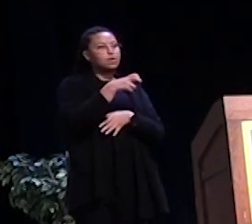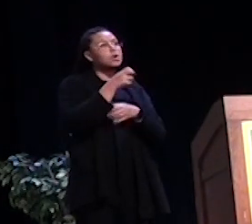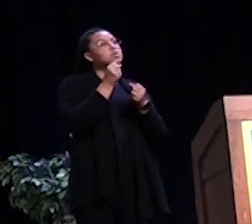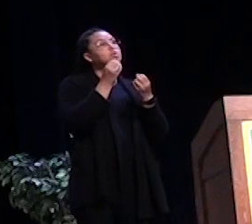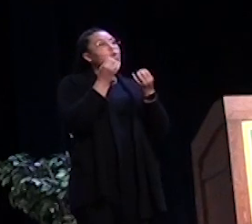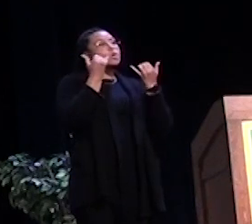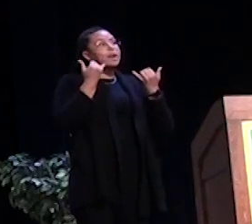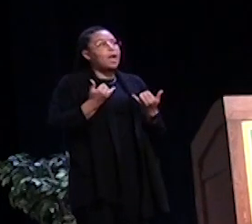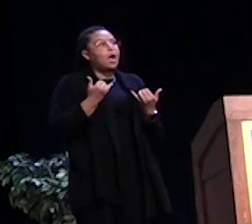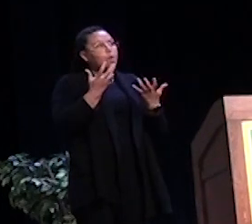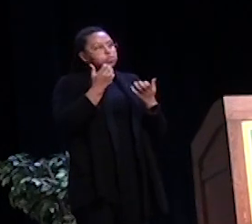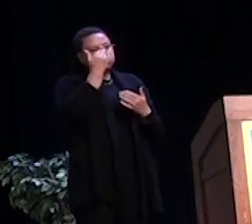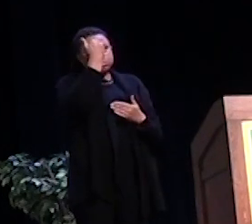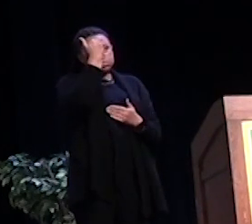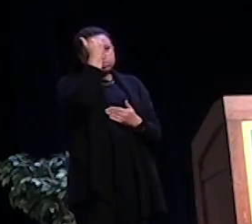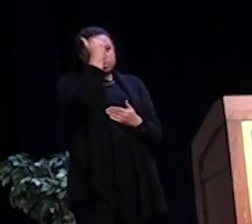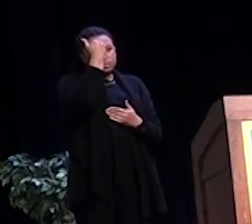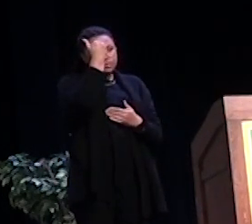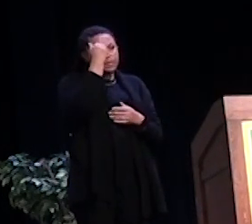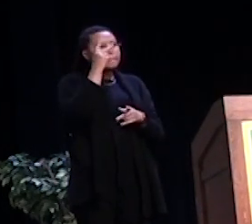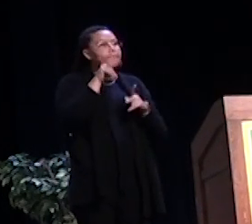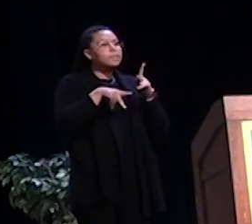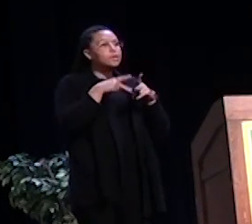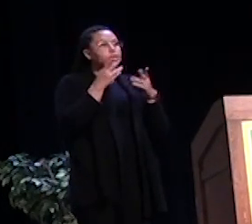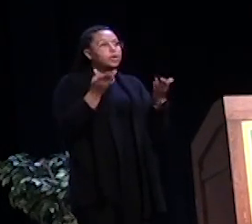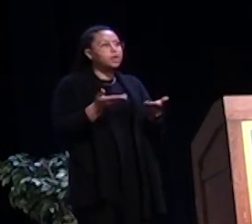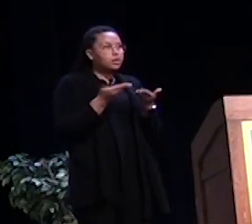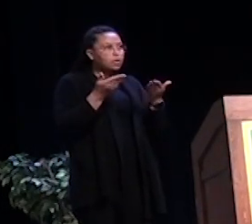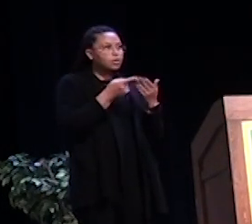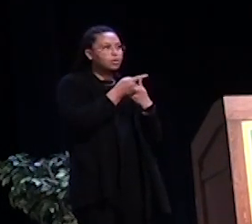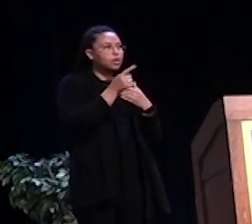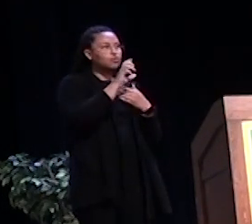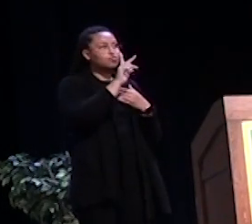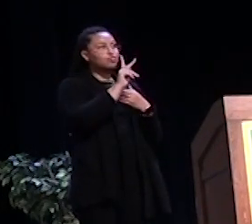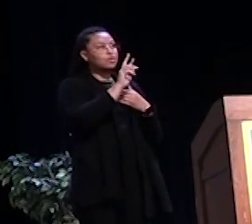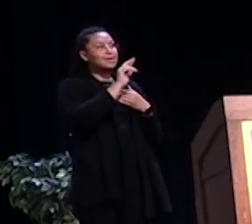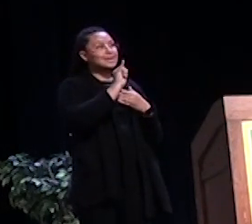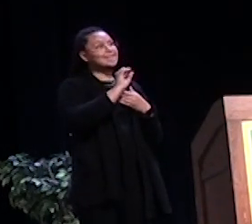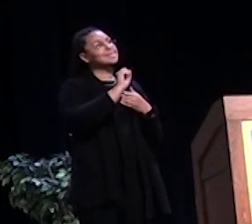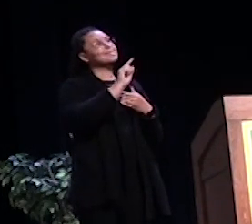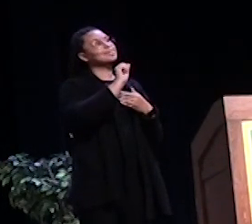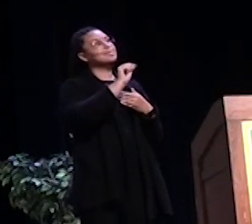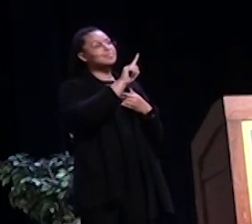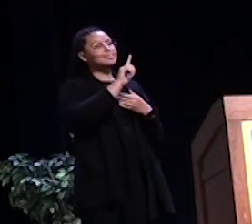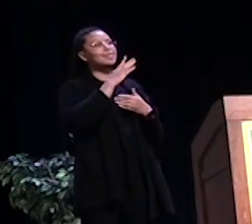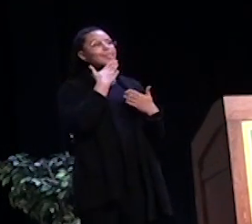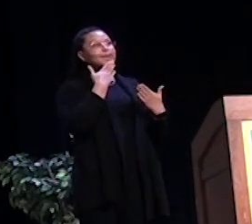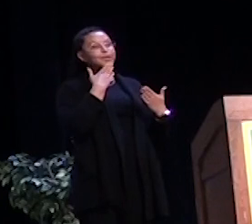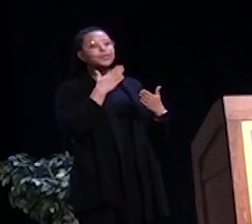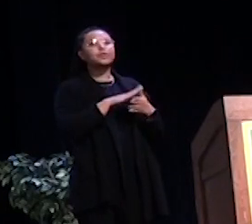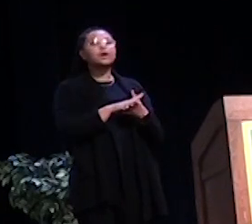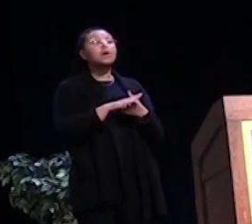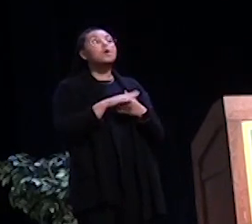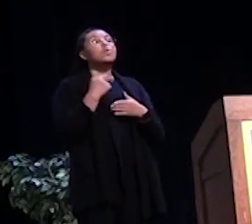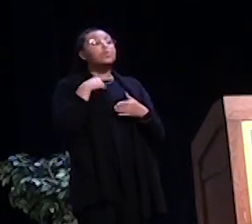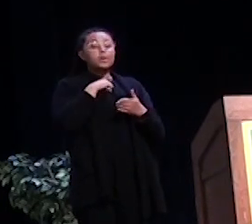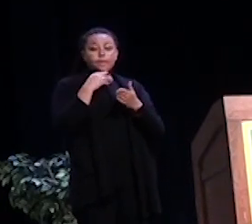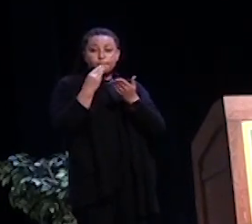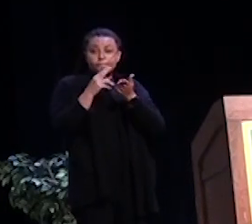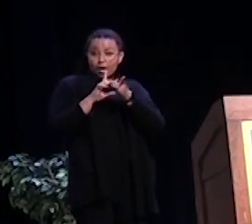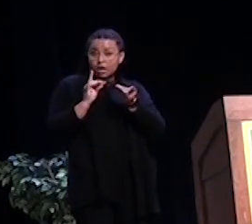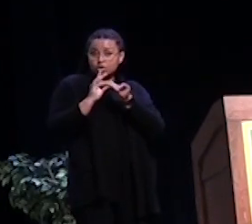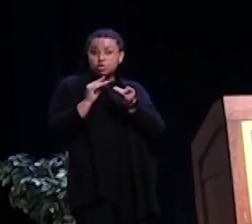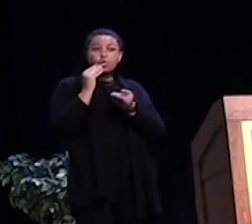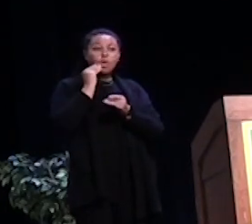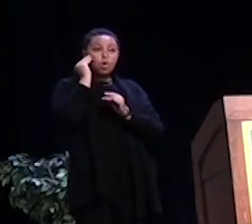audience today. MOC, the Mexican American Unity Council. I see Crystal, raise your hand. And one of the things we talk about in the home maintenance